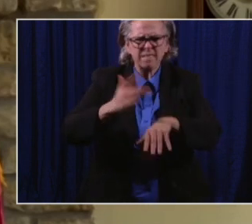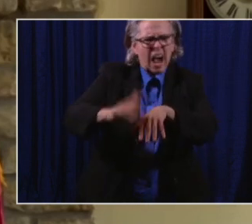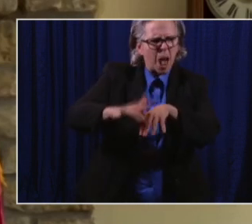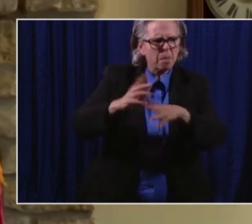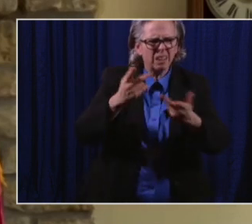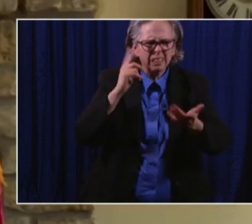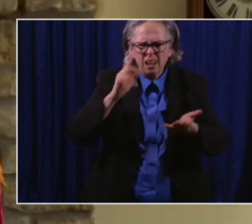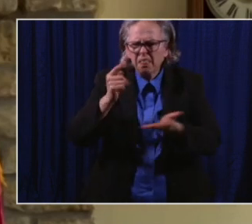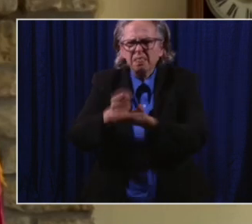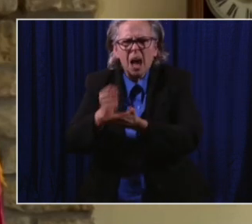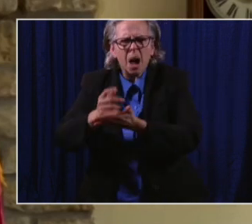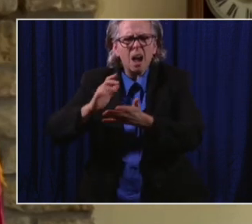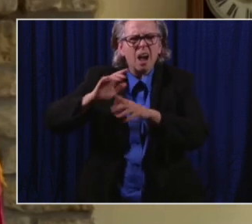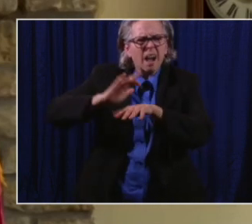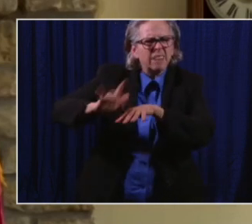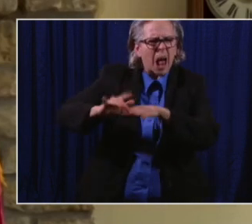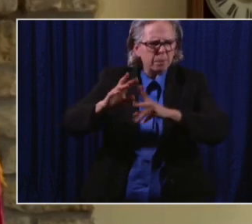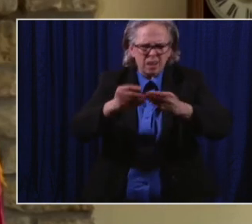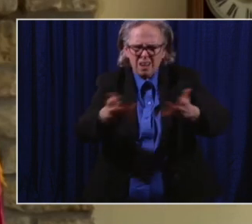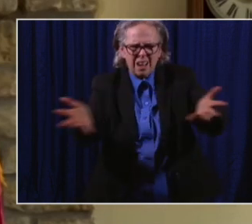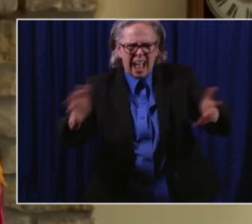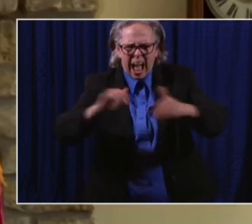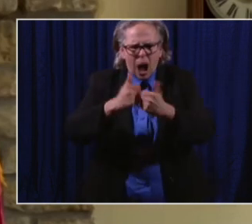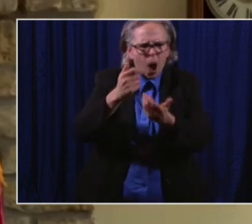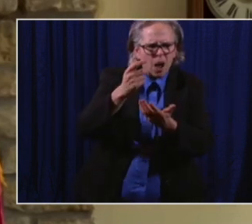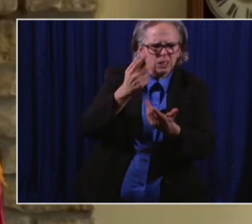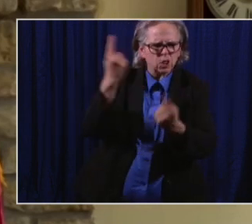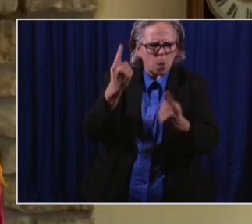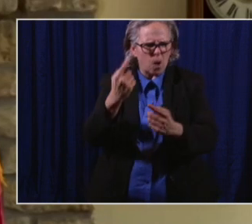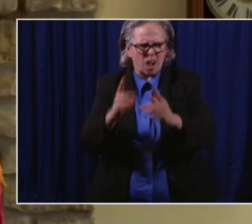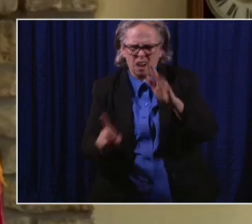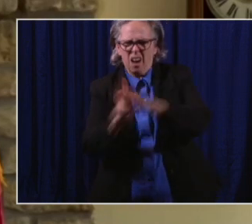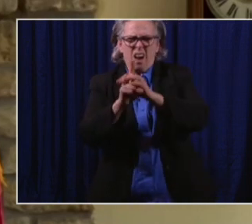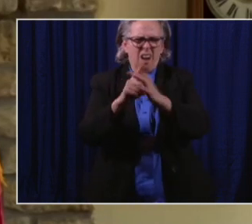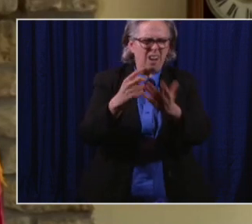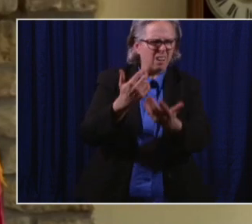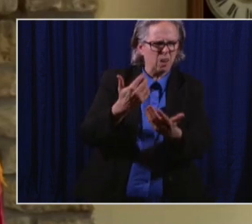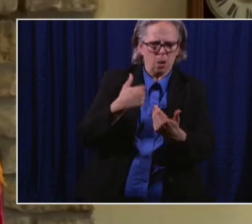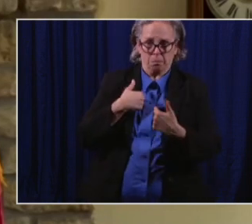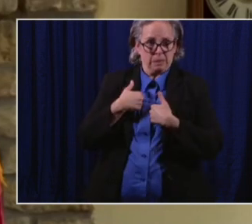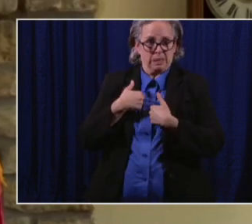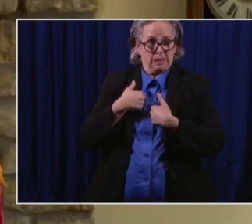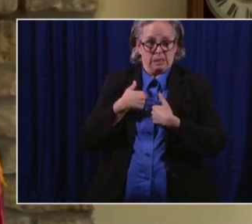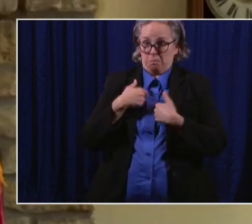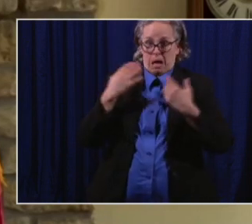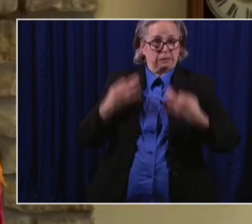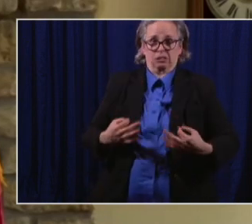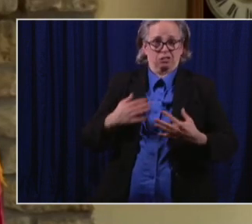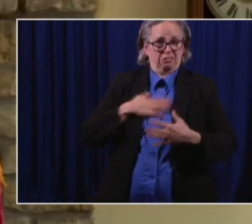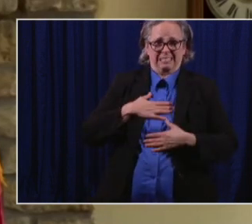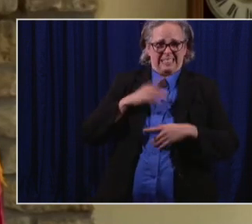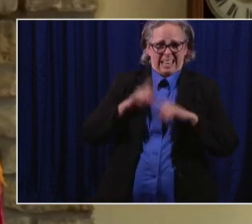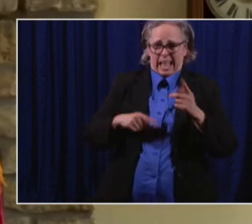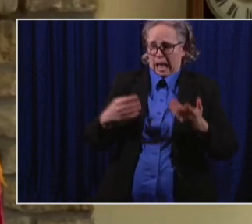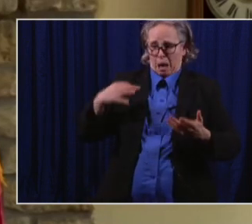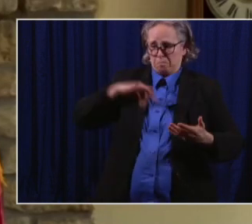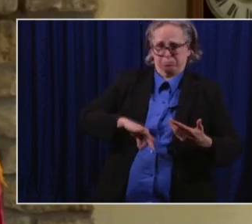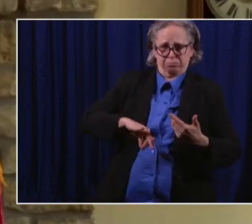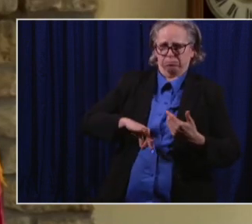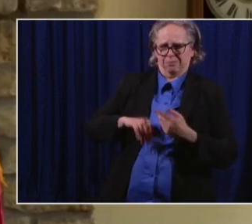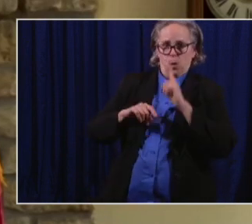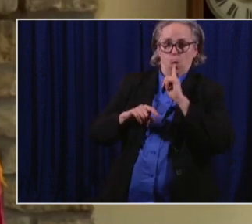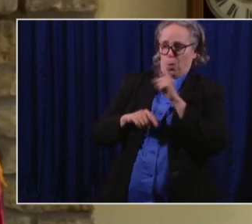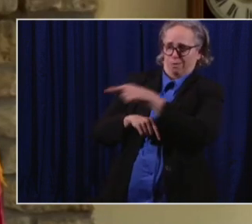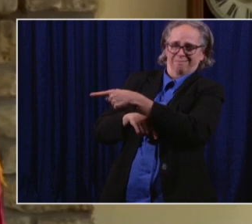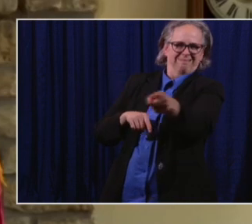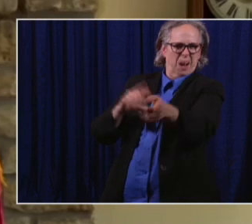with people, how you treat someone with COVID, that's out of my league. I take no credit for it, but we are going up and we're moving in